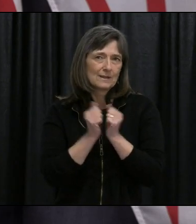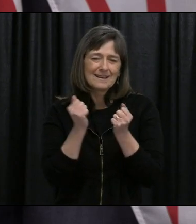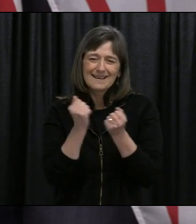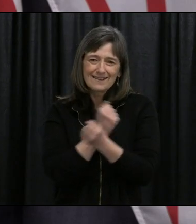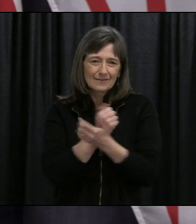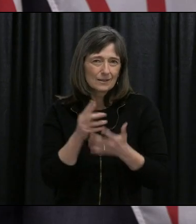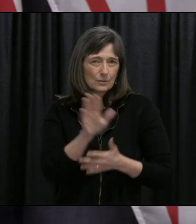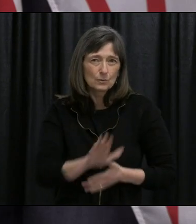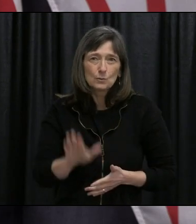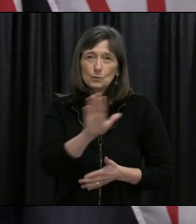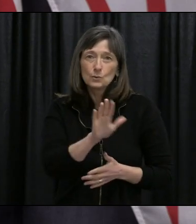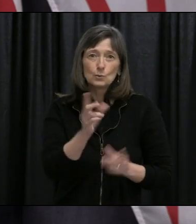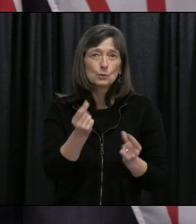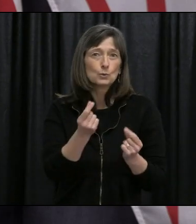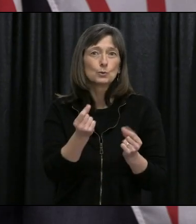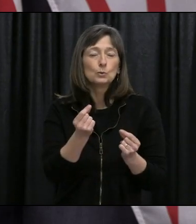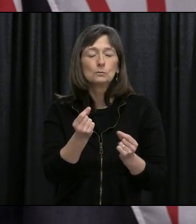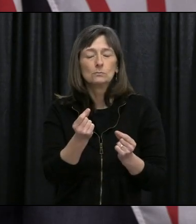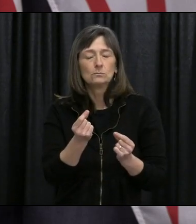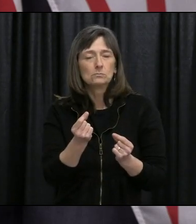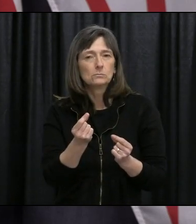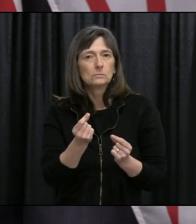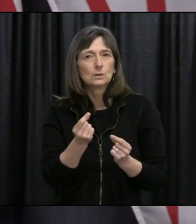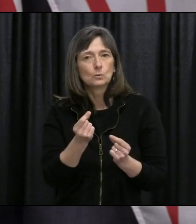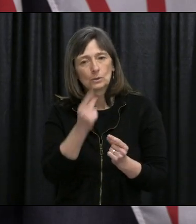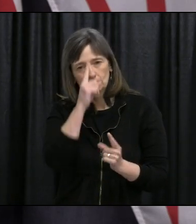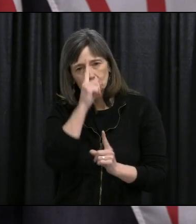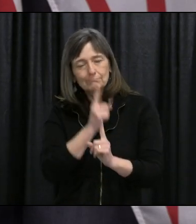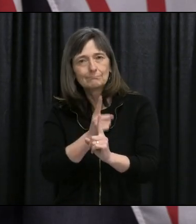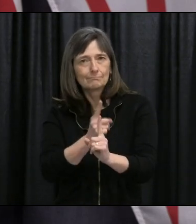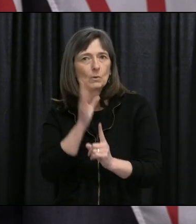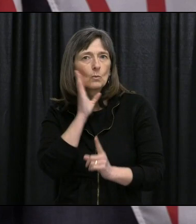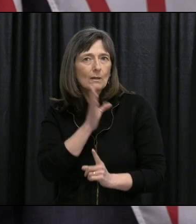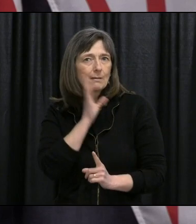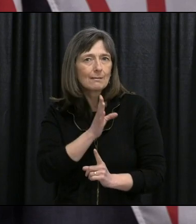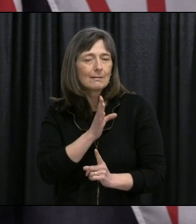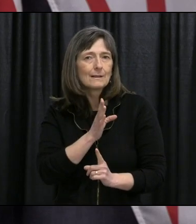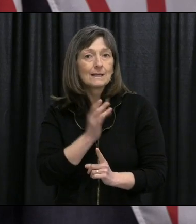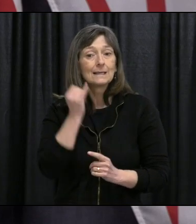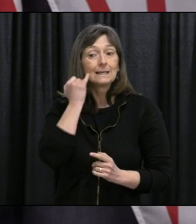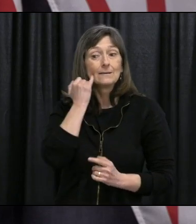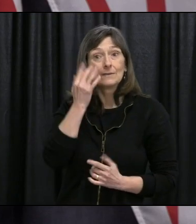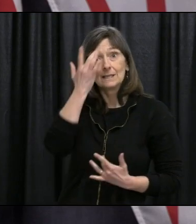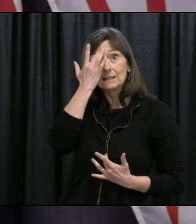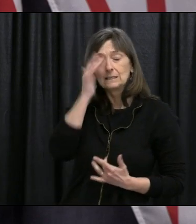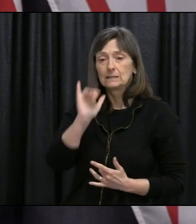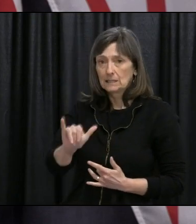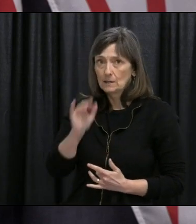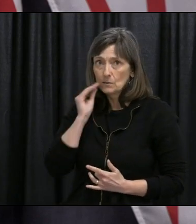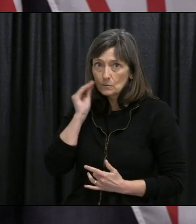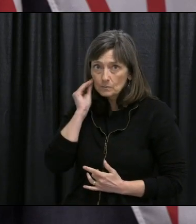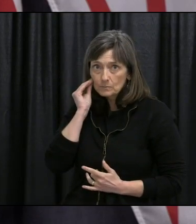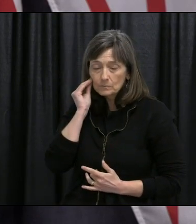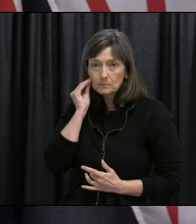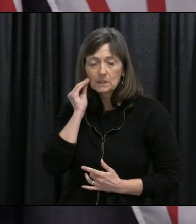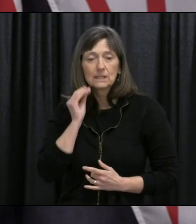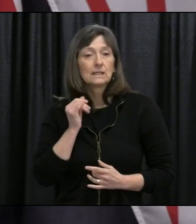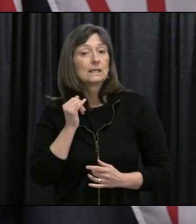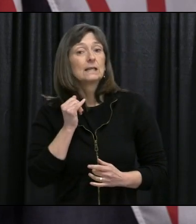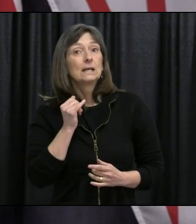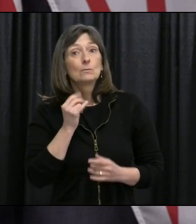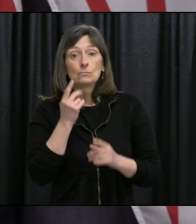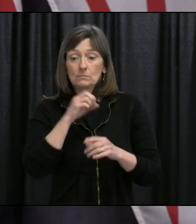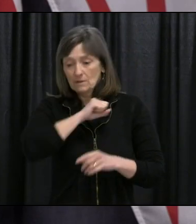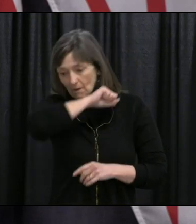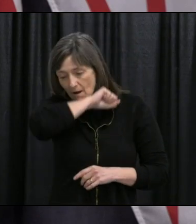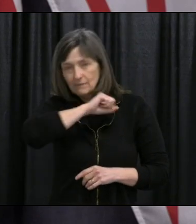to do your part. Stay at home as much as possible, especially if you are ill. Cover your coughs and sneezes. Practice proper